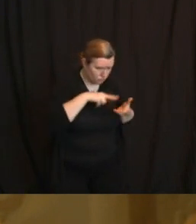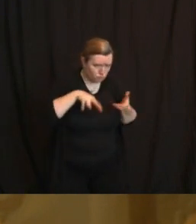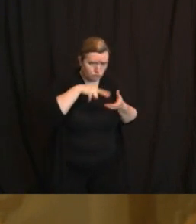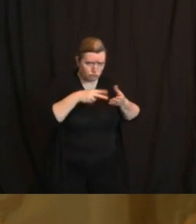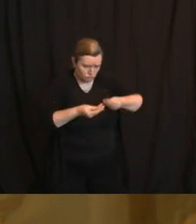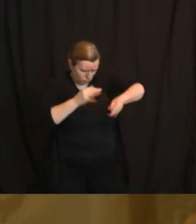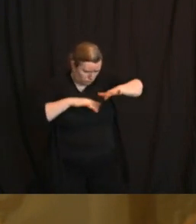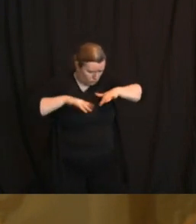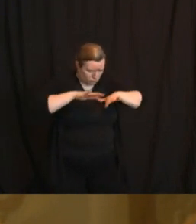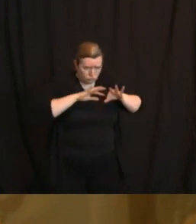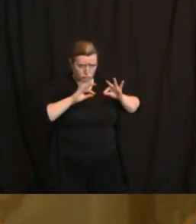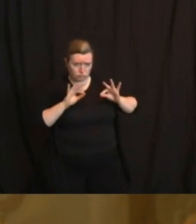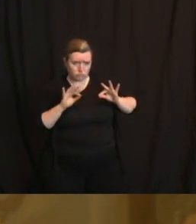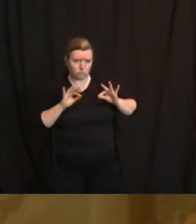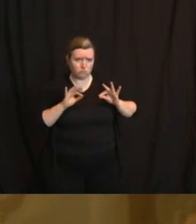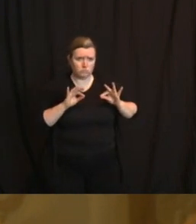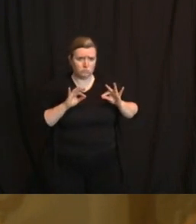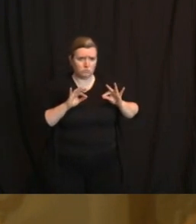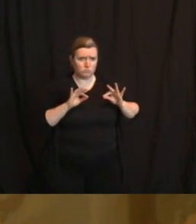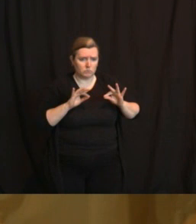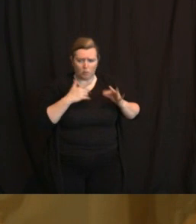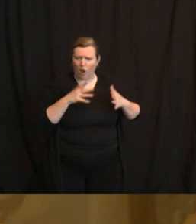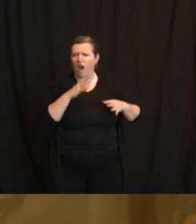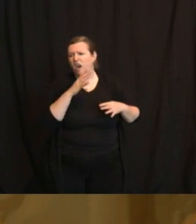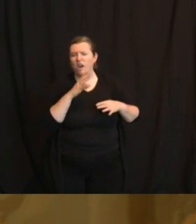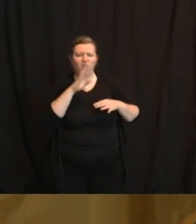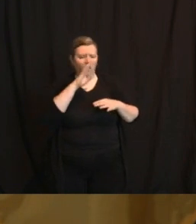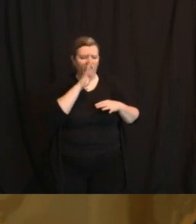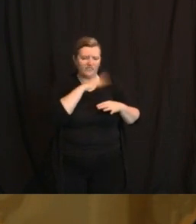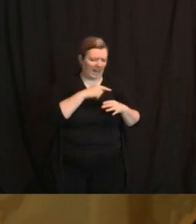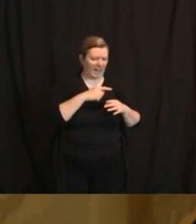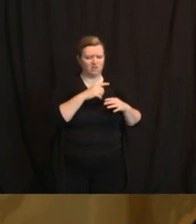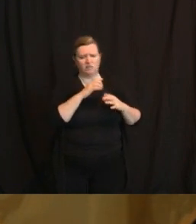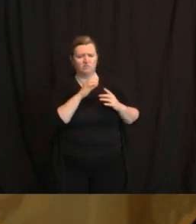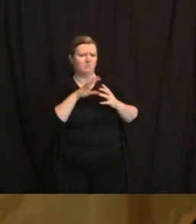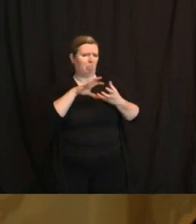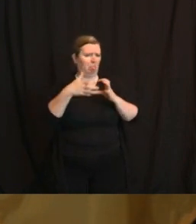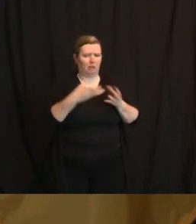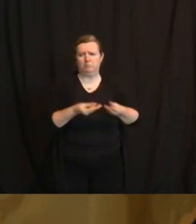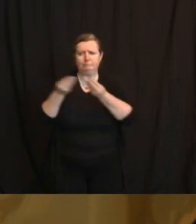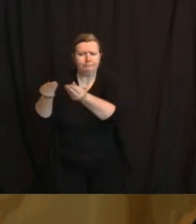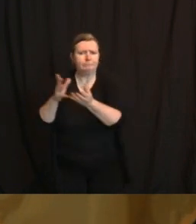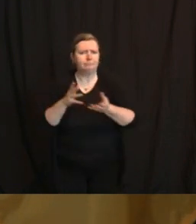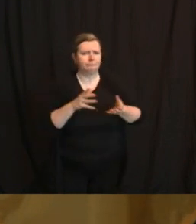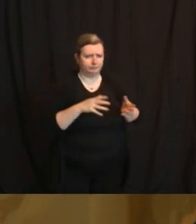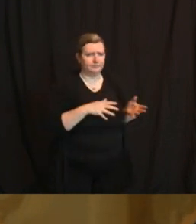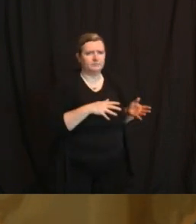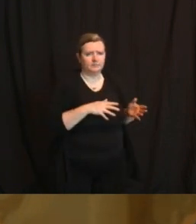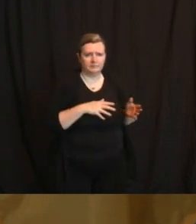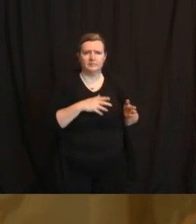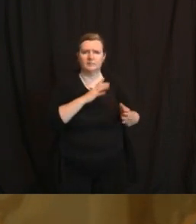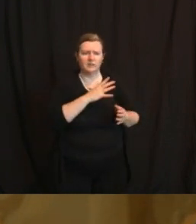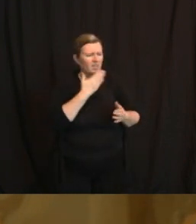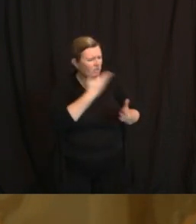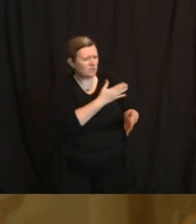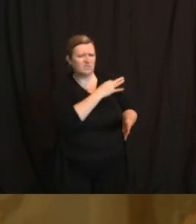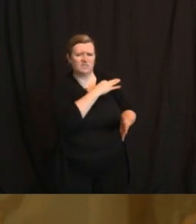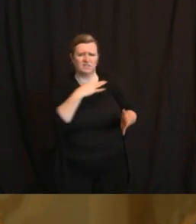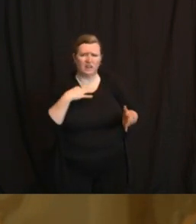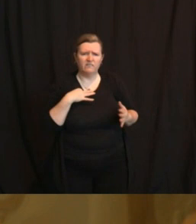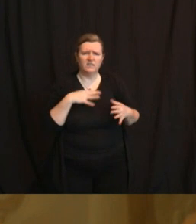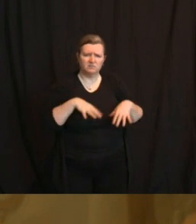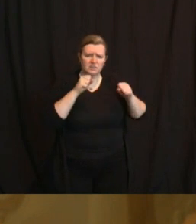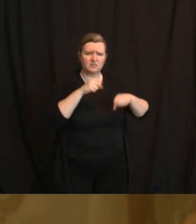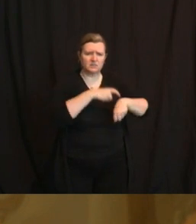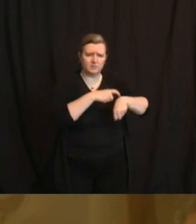our first responders and healthcare workers. So just a huge thank you to you, Rob, and to your staff there. And just lastly, just